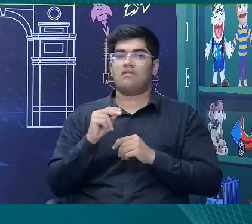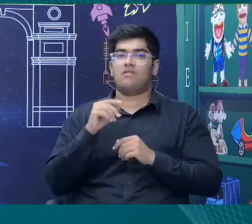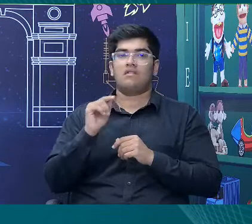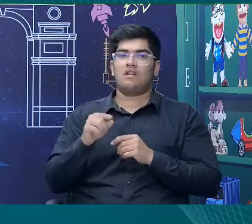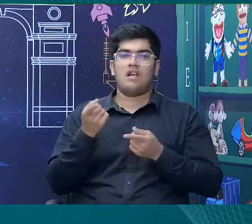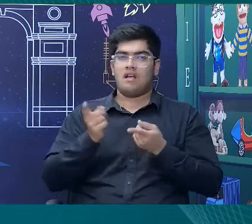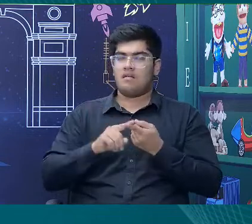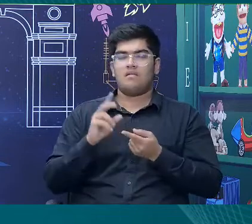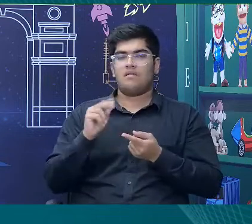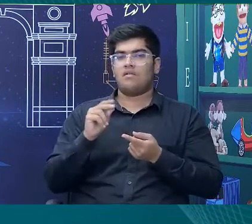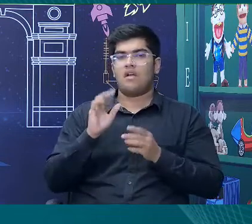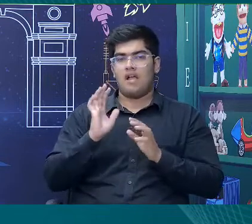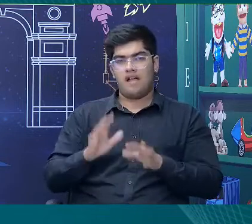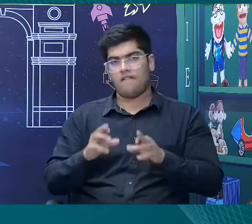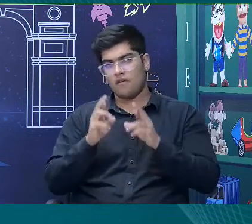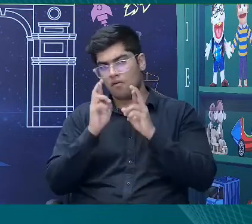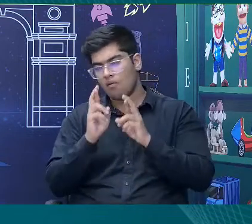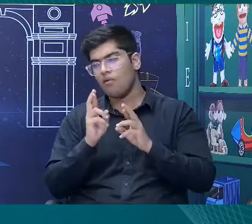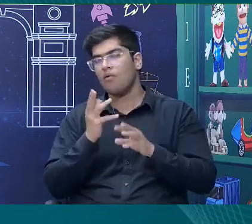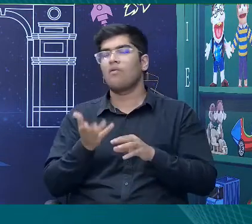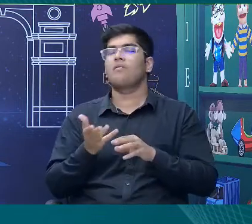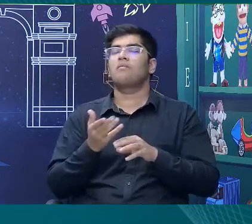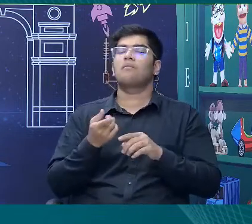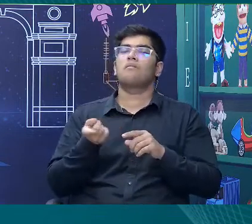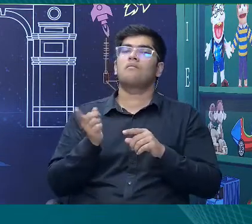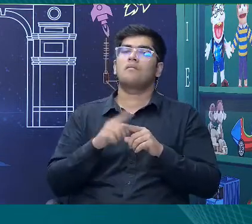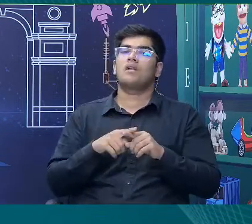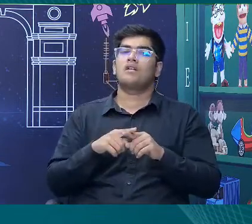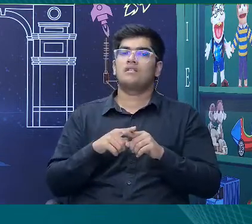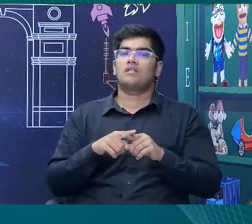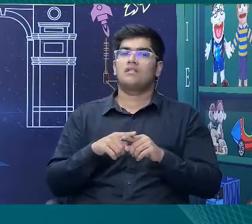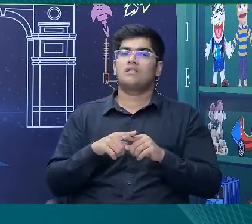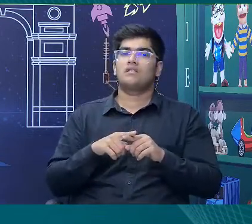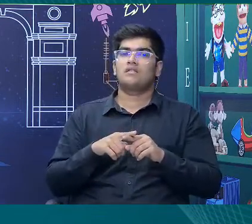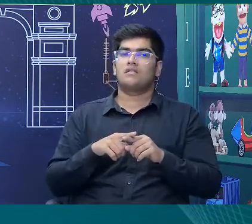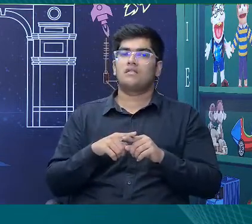is always hope. There is always